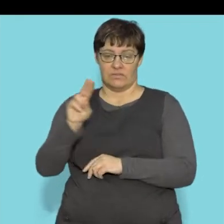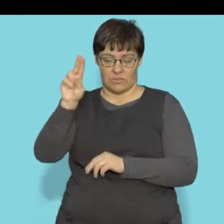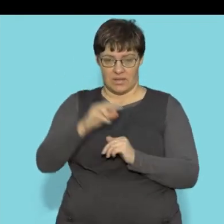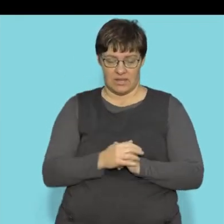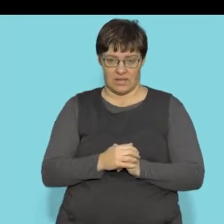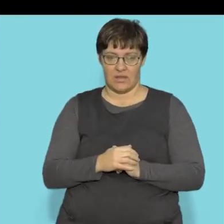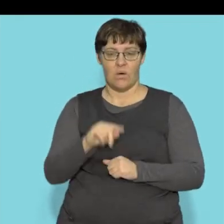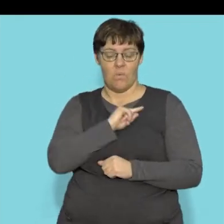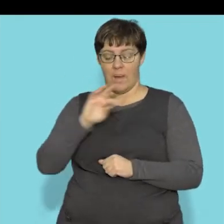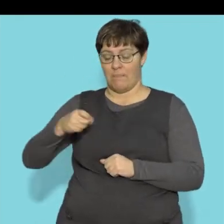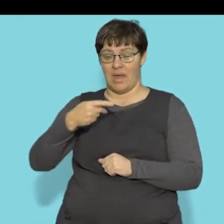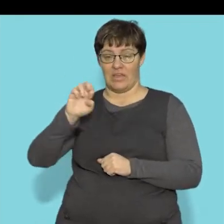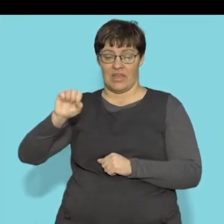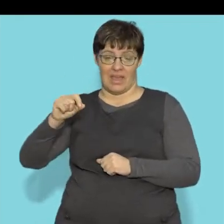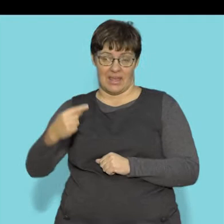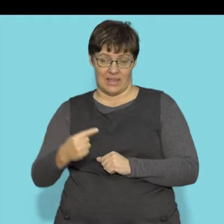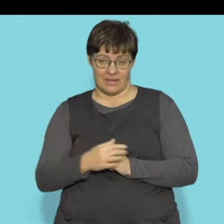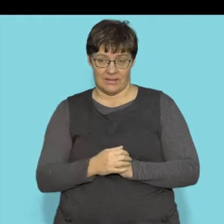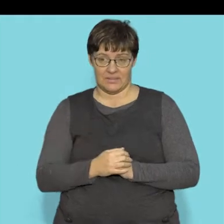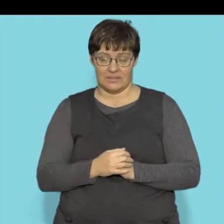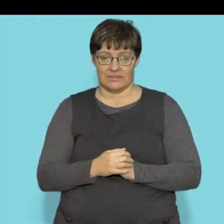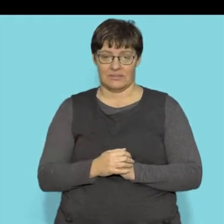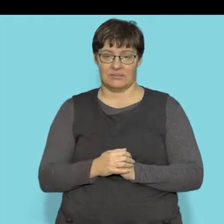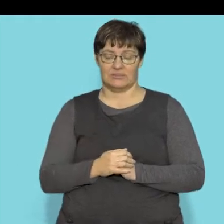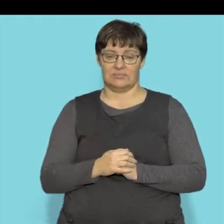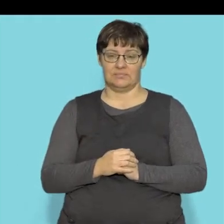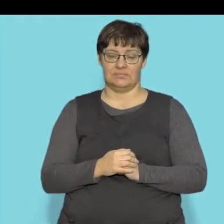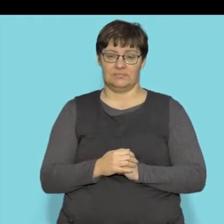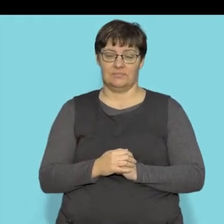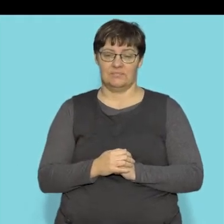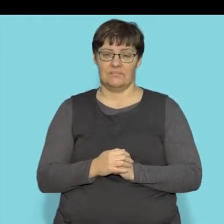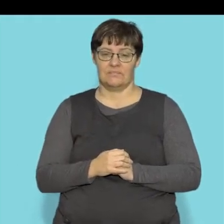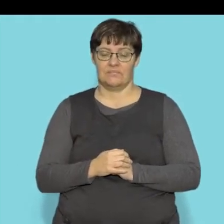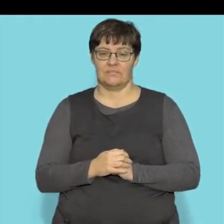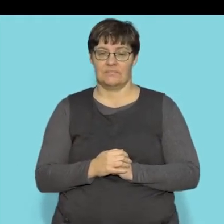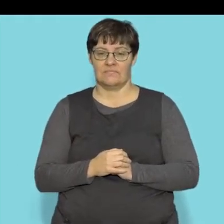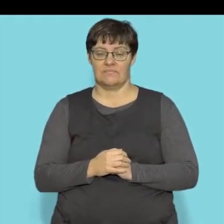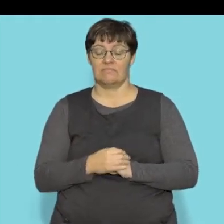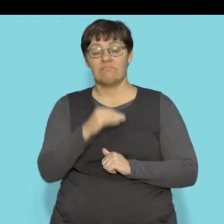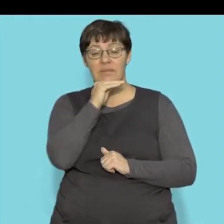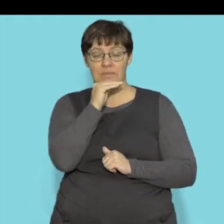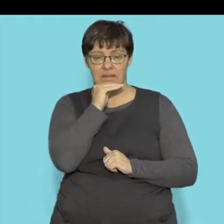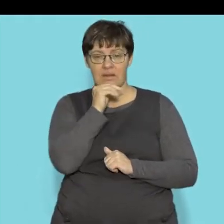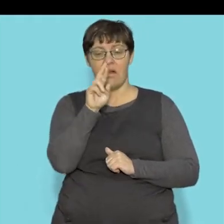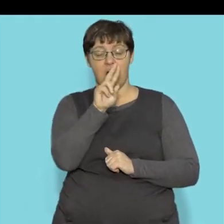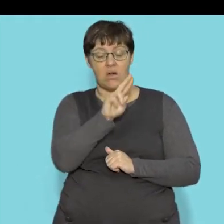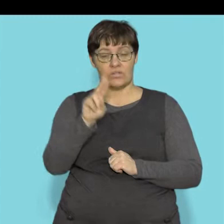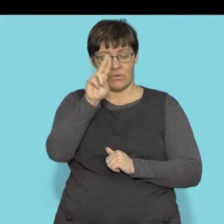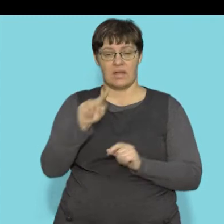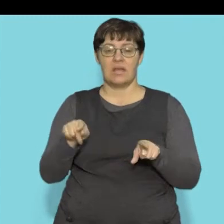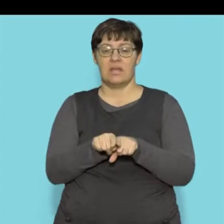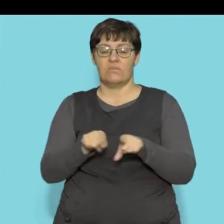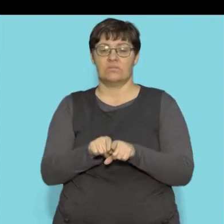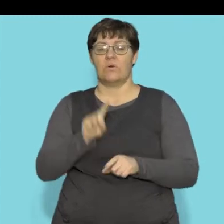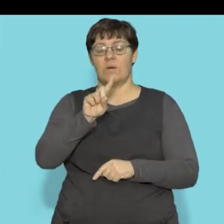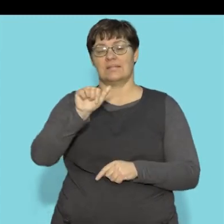12 squared because of Pythag, Cool? Which means that r squared will